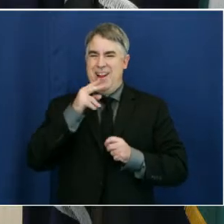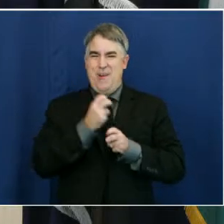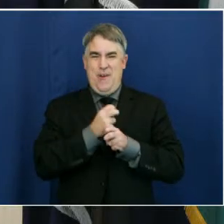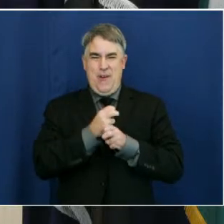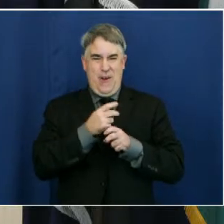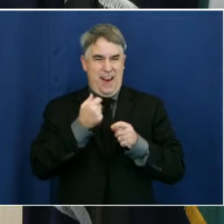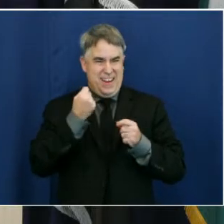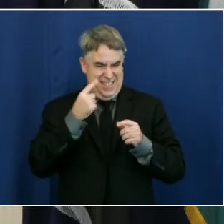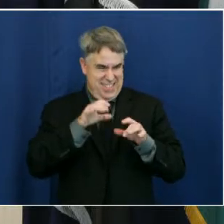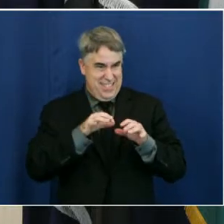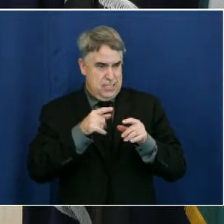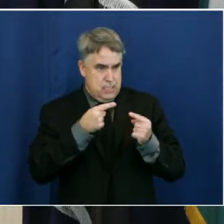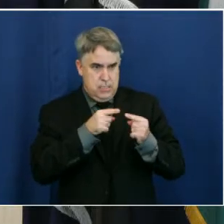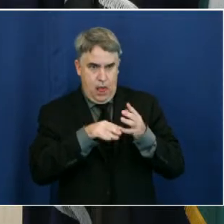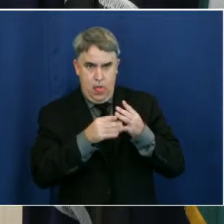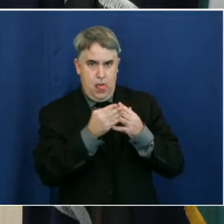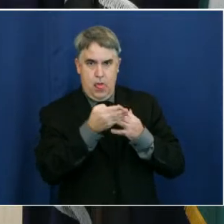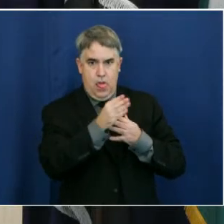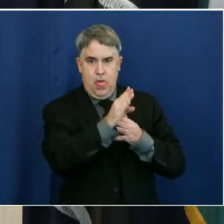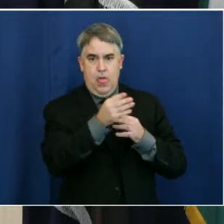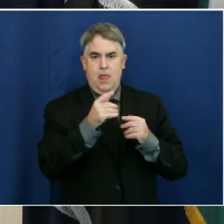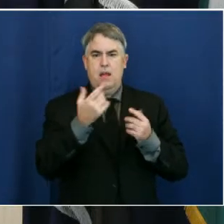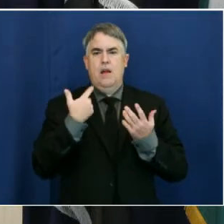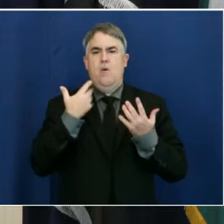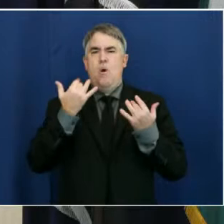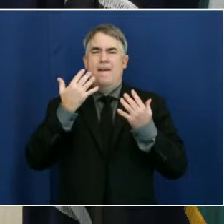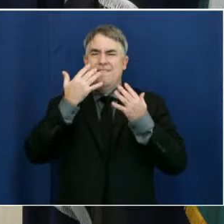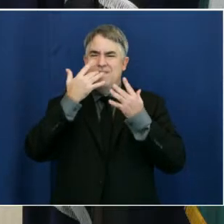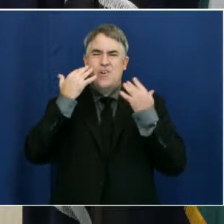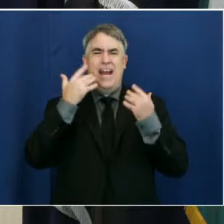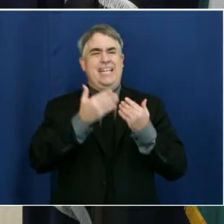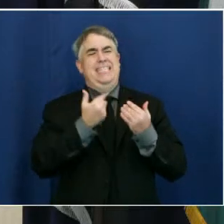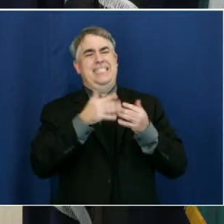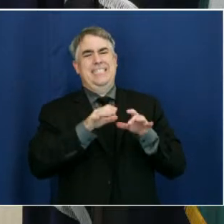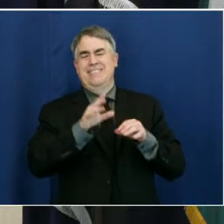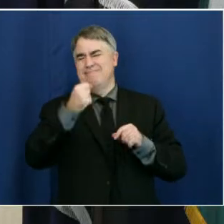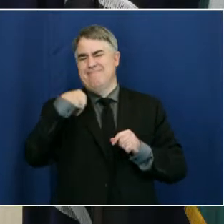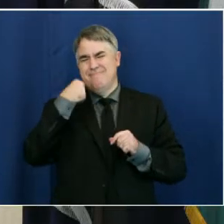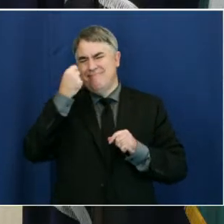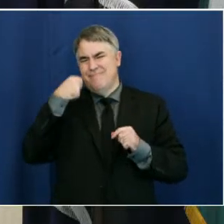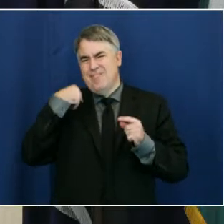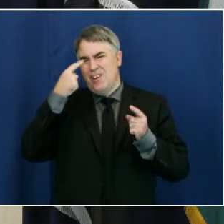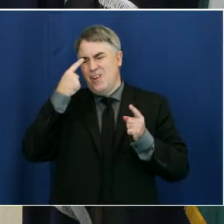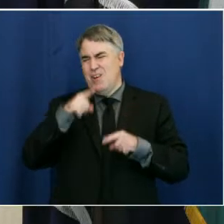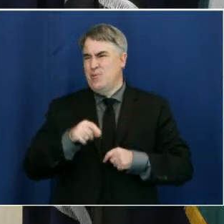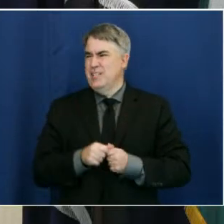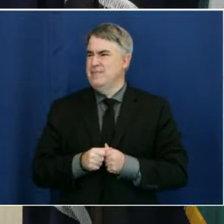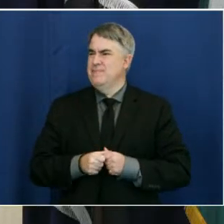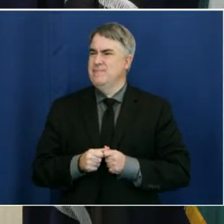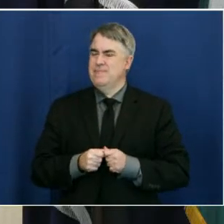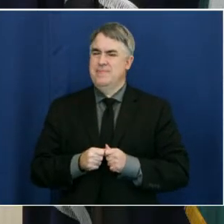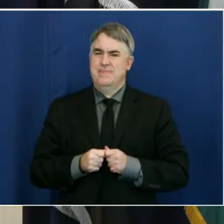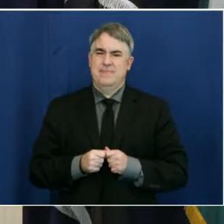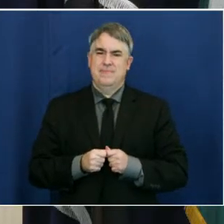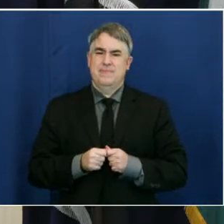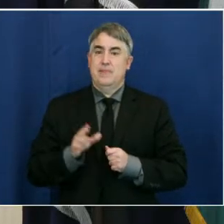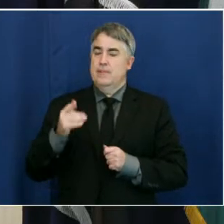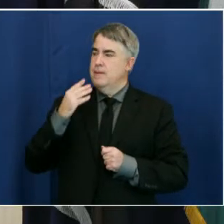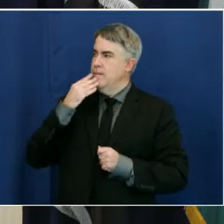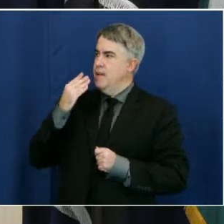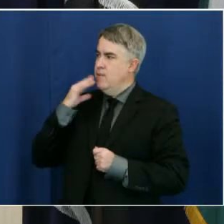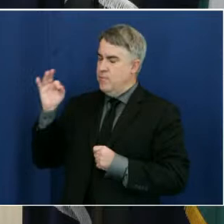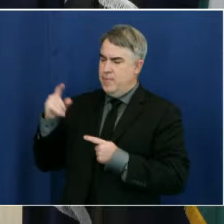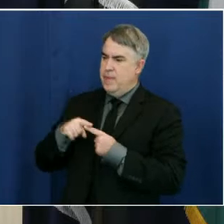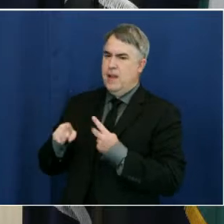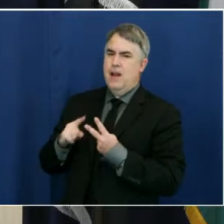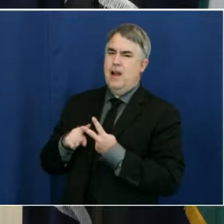to make it as user-friendly as possible, and so we're definitely working daily to make it easier. Thank you. And then